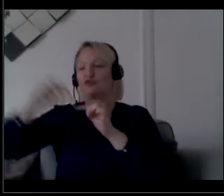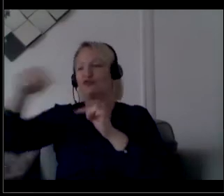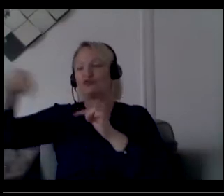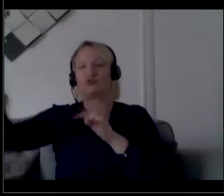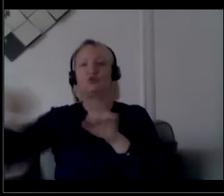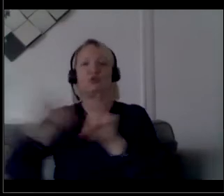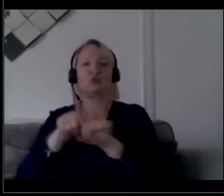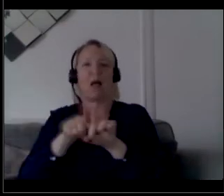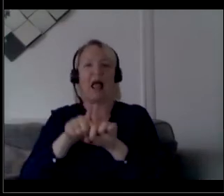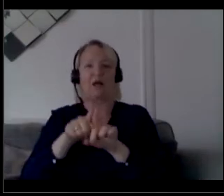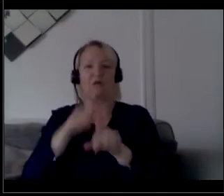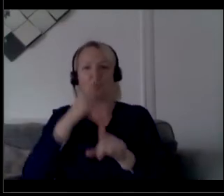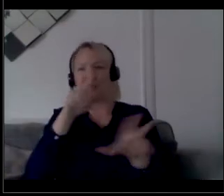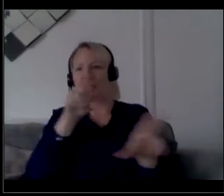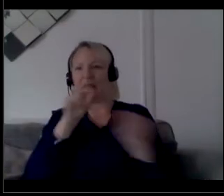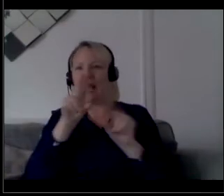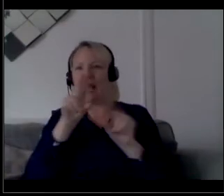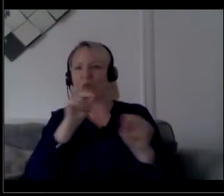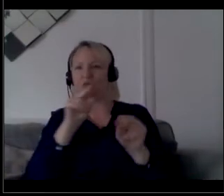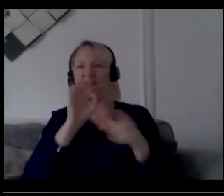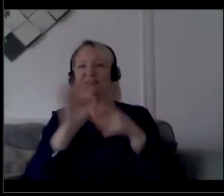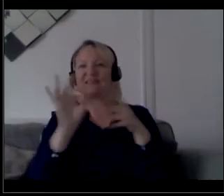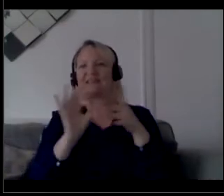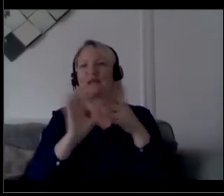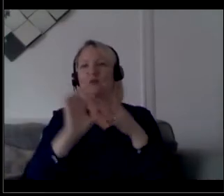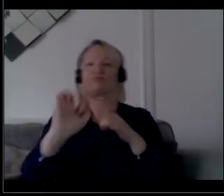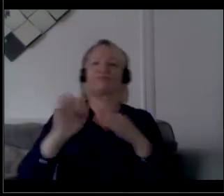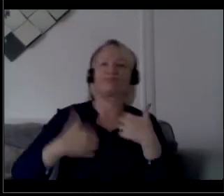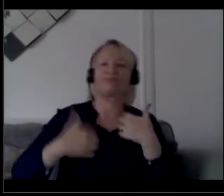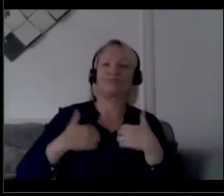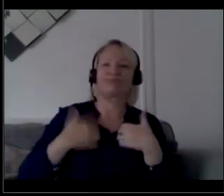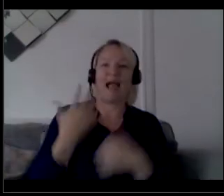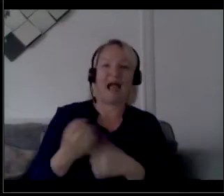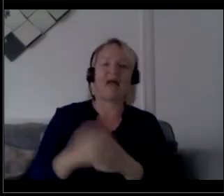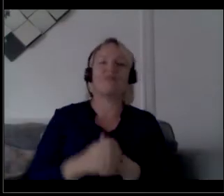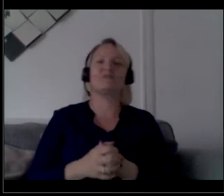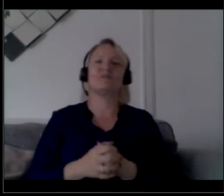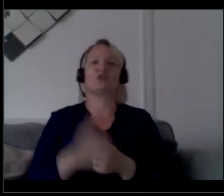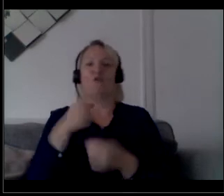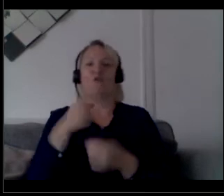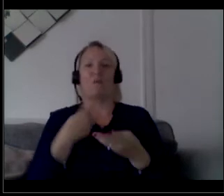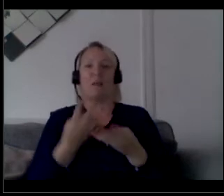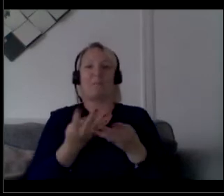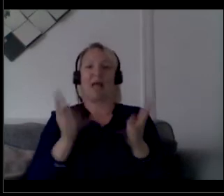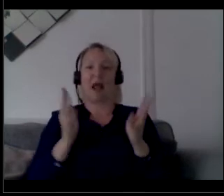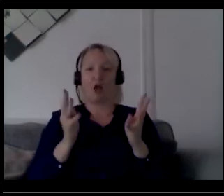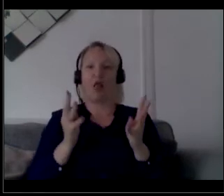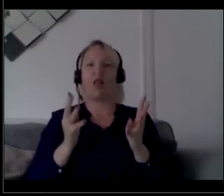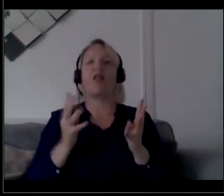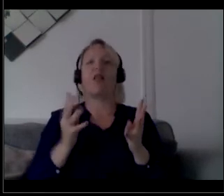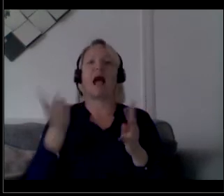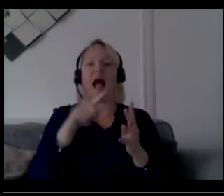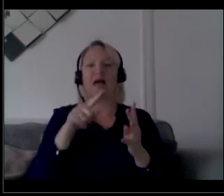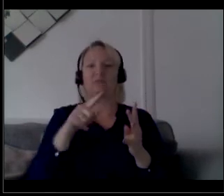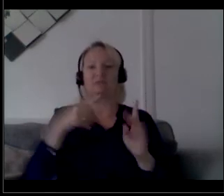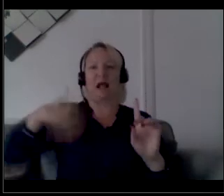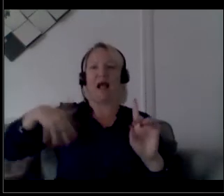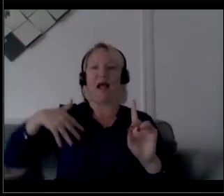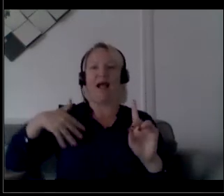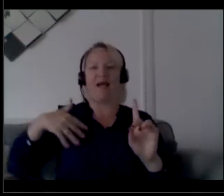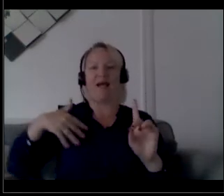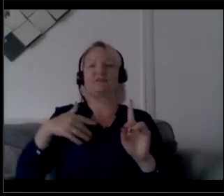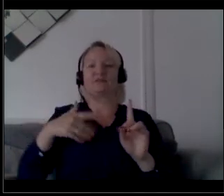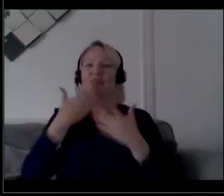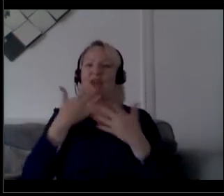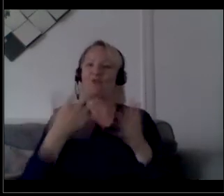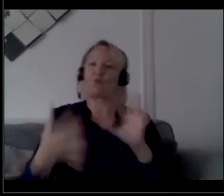some of the details that you're most interested in. But for the time being, from everyone here, from our panelists and those behind the scenes, thank you very much for joining us. Hope you